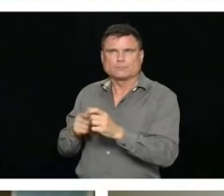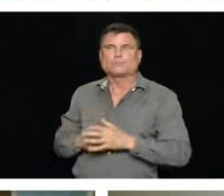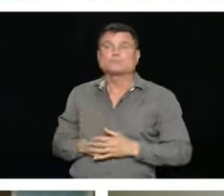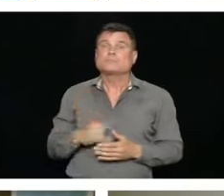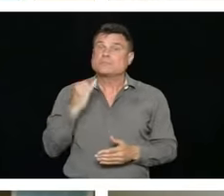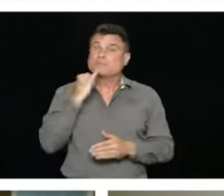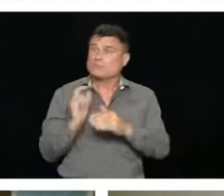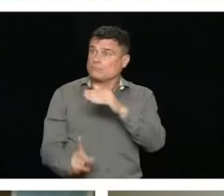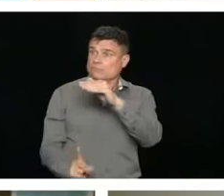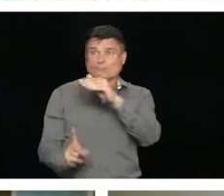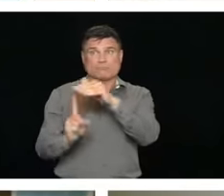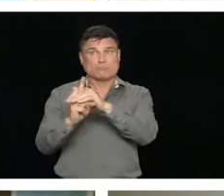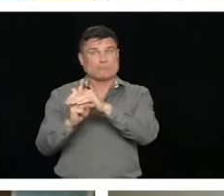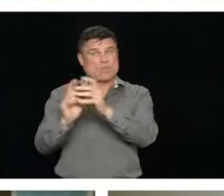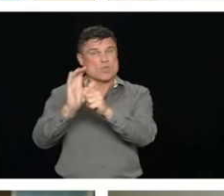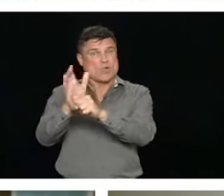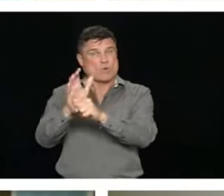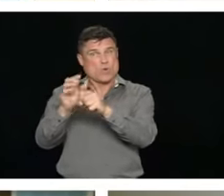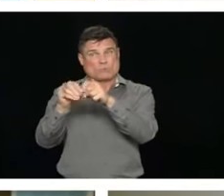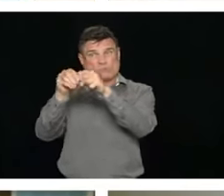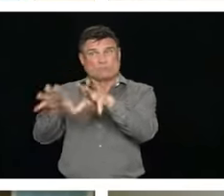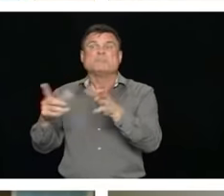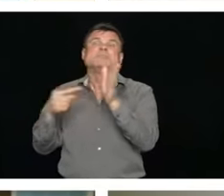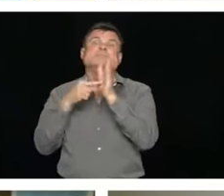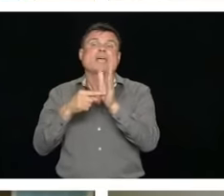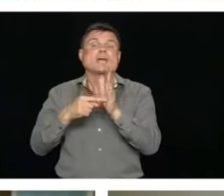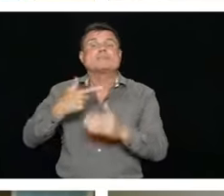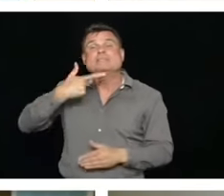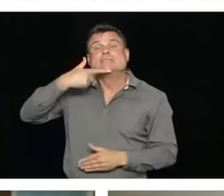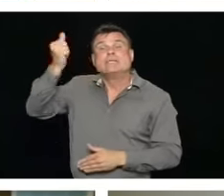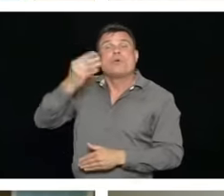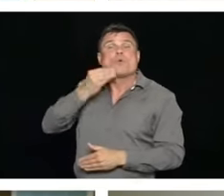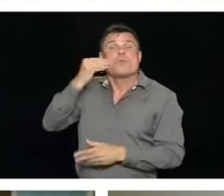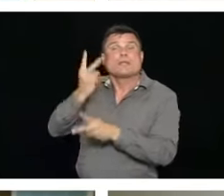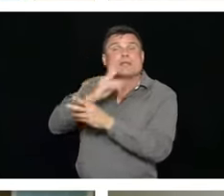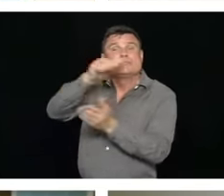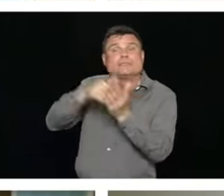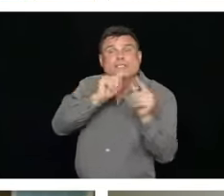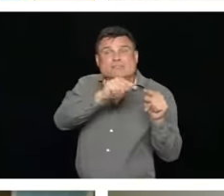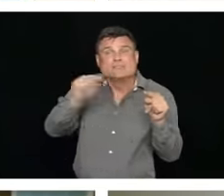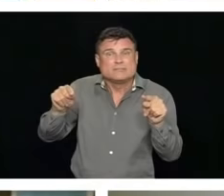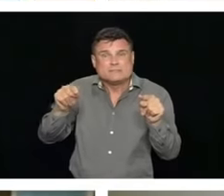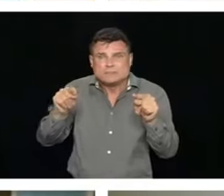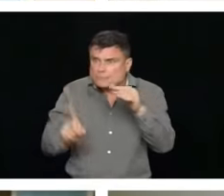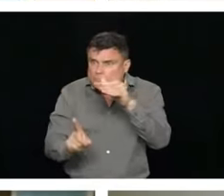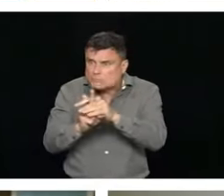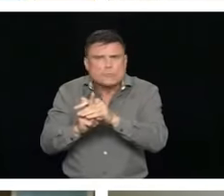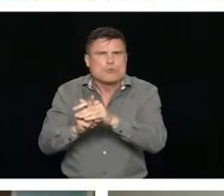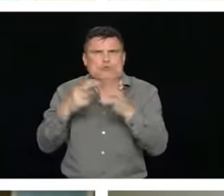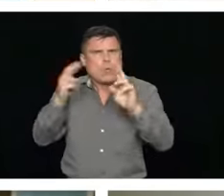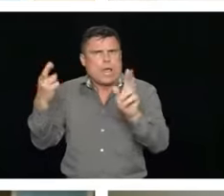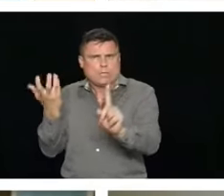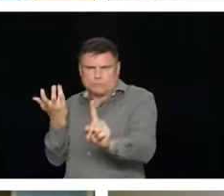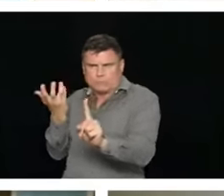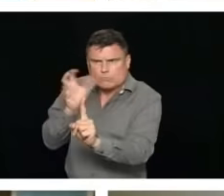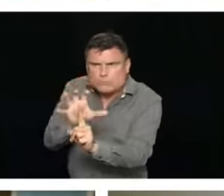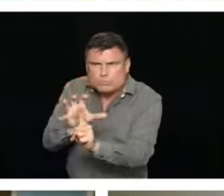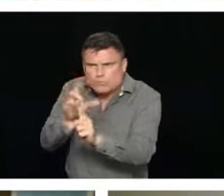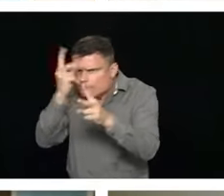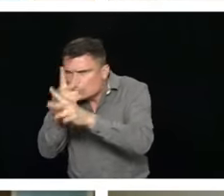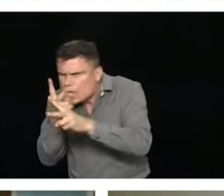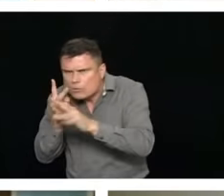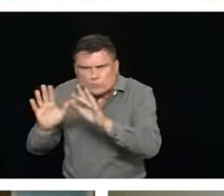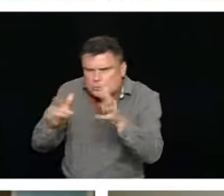changing practices, having a very responsive healthcare system that, you know, has amongst the best people in the world that we're fortunate to